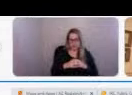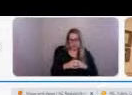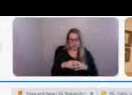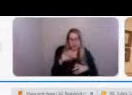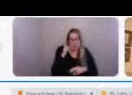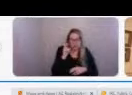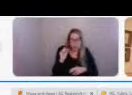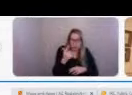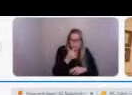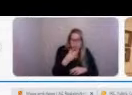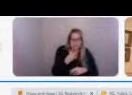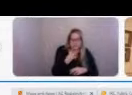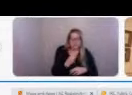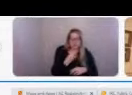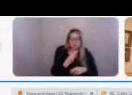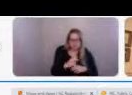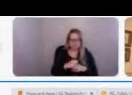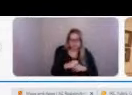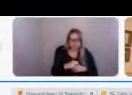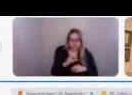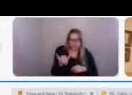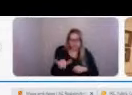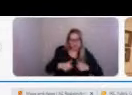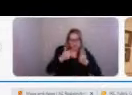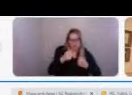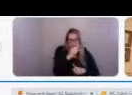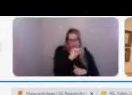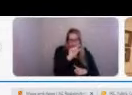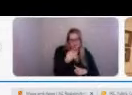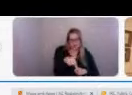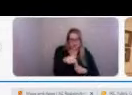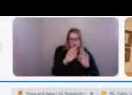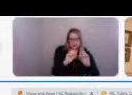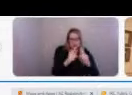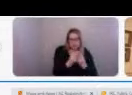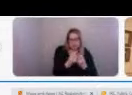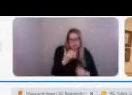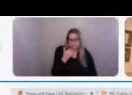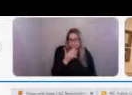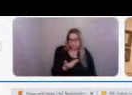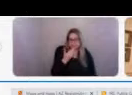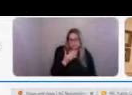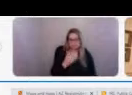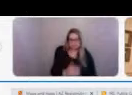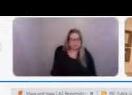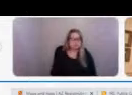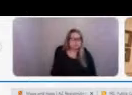all the voices that are living in the glendale district thank you